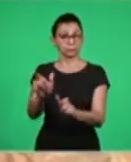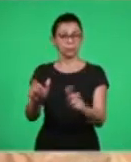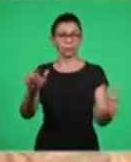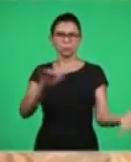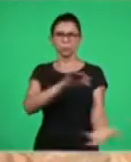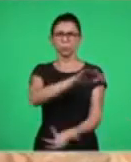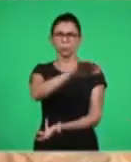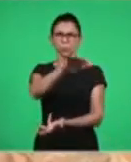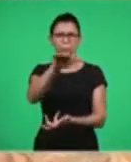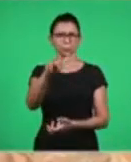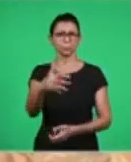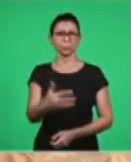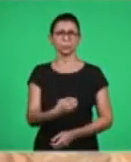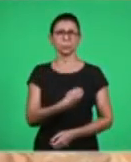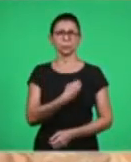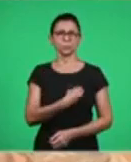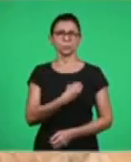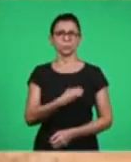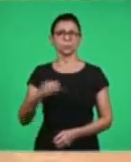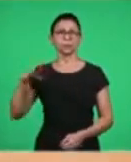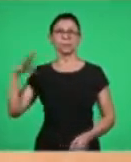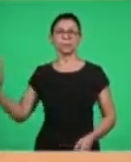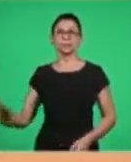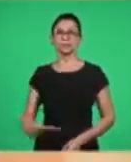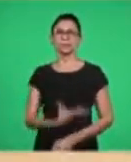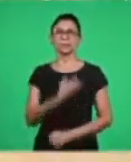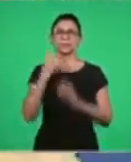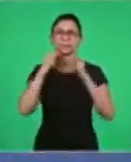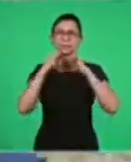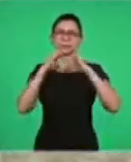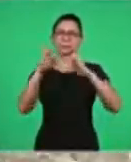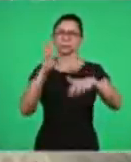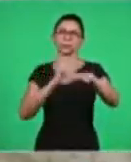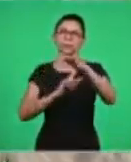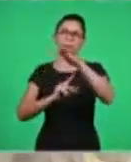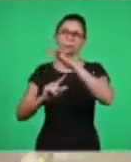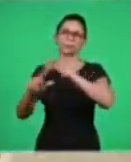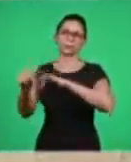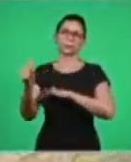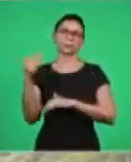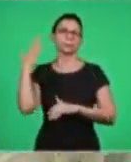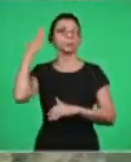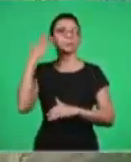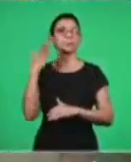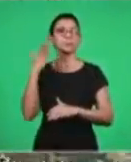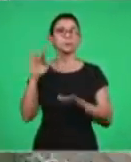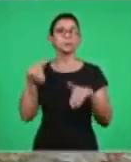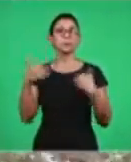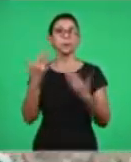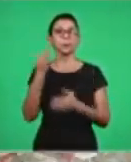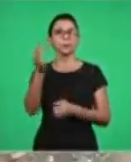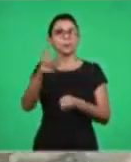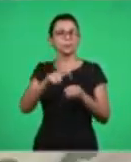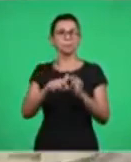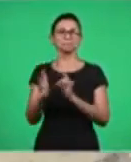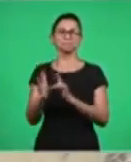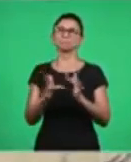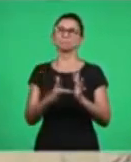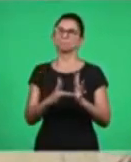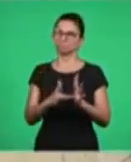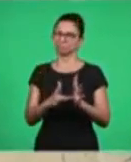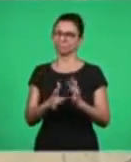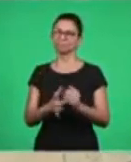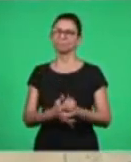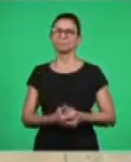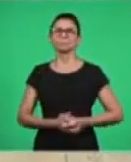People from every part of the world have been reached by the eternal gospel and by the message of the soon return of the Lord